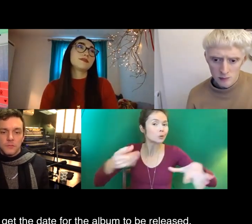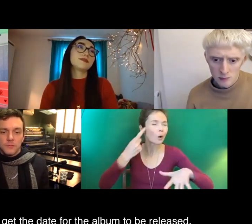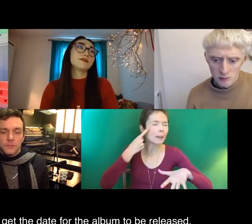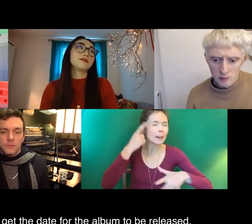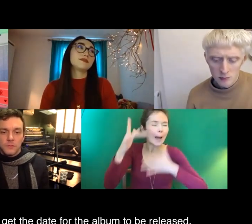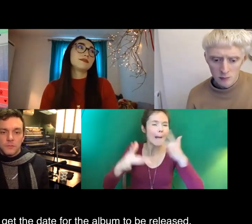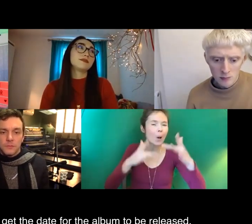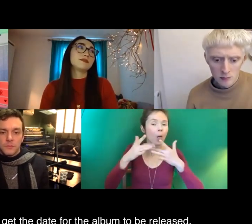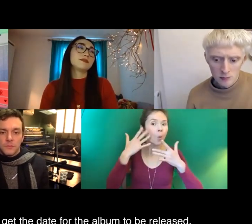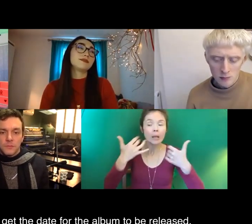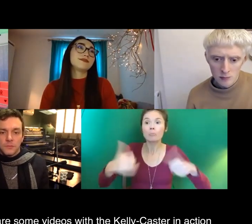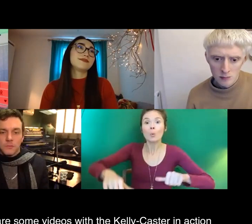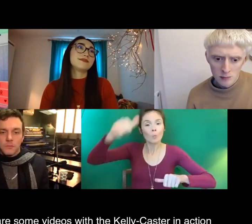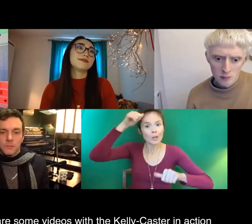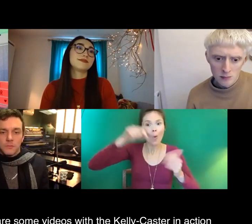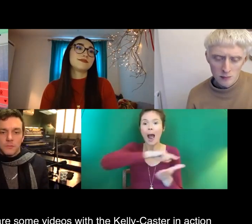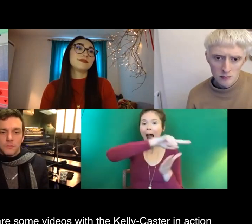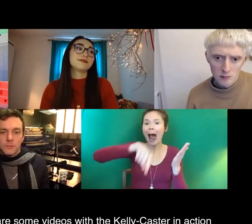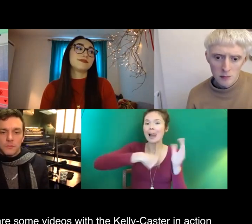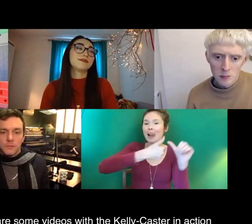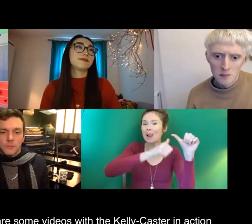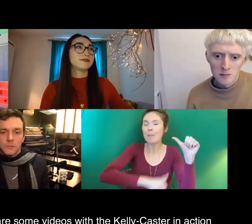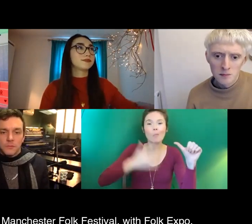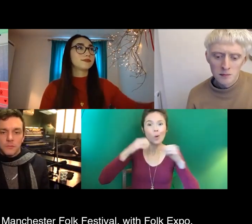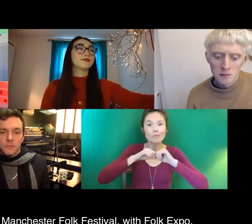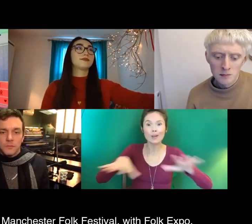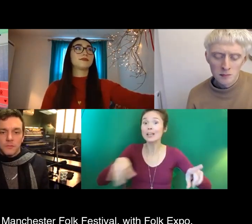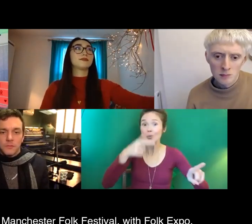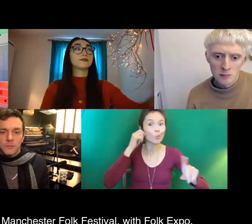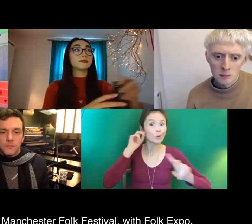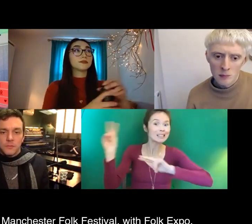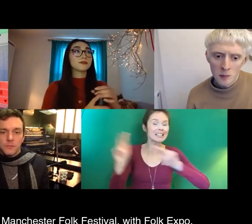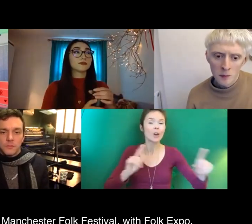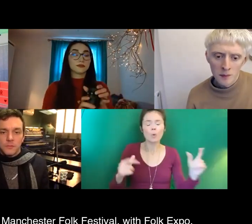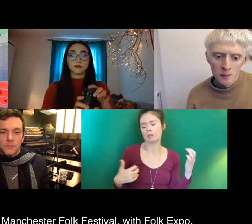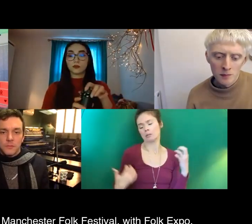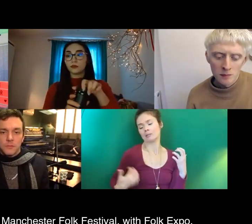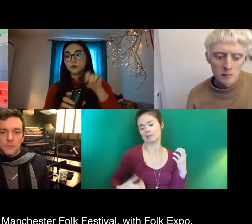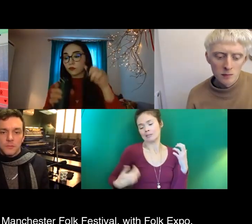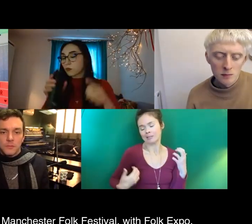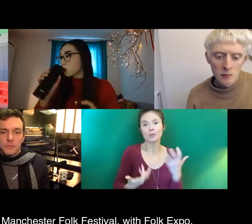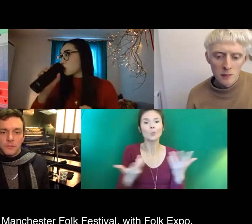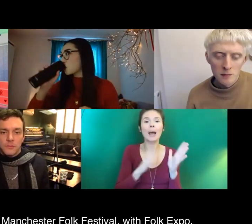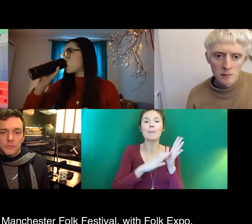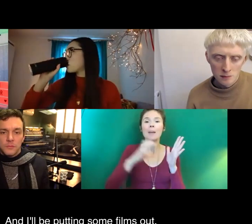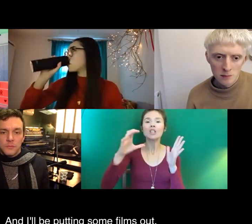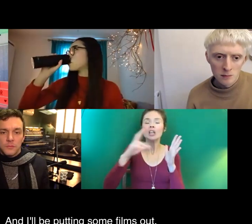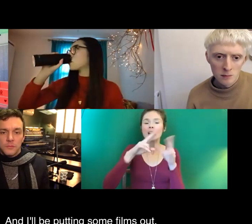to be released. But there's some videos with the Kellycaster in action at the Manchester Folk Festival with Folk